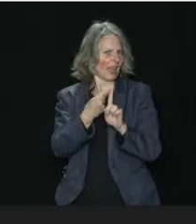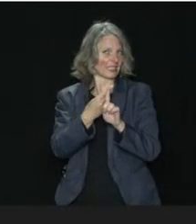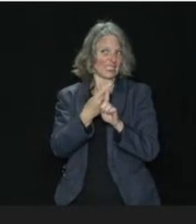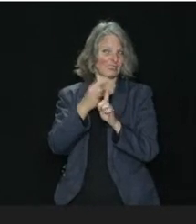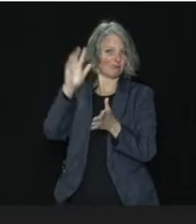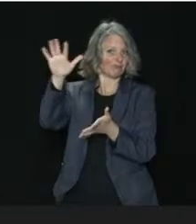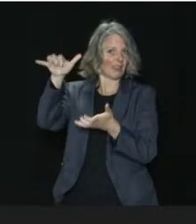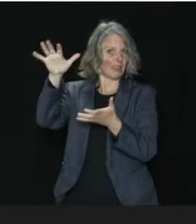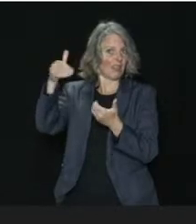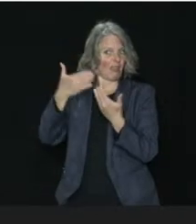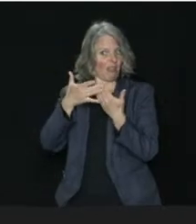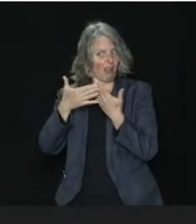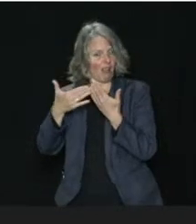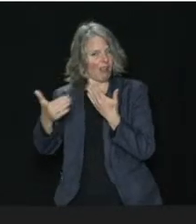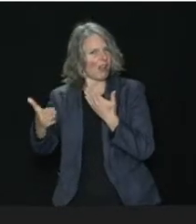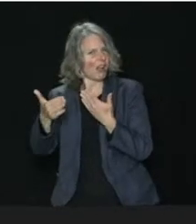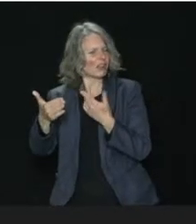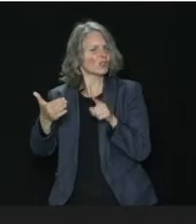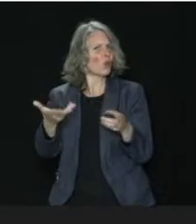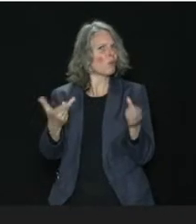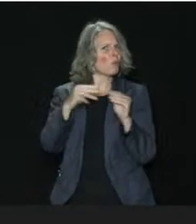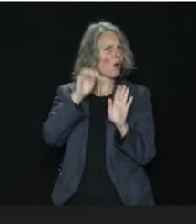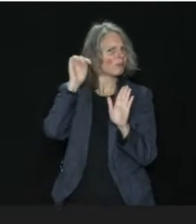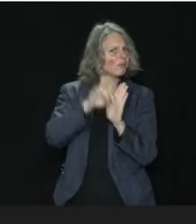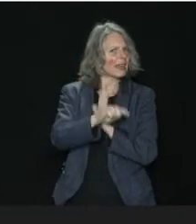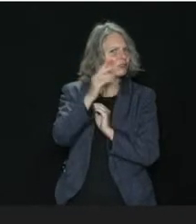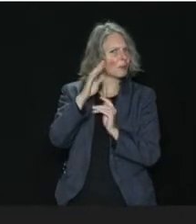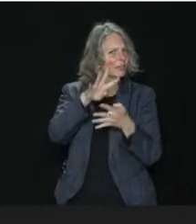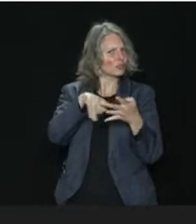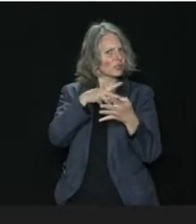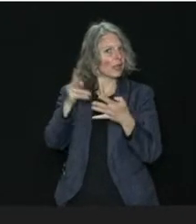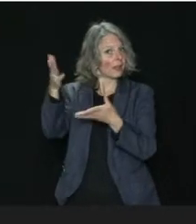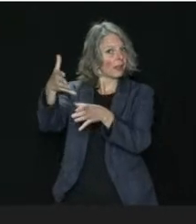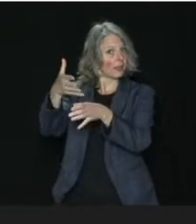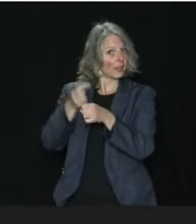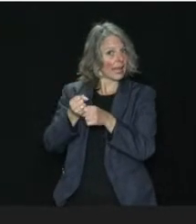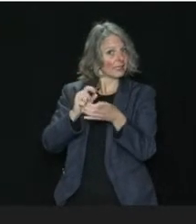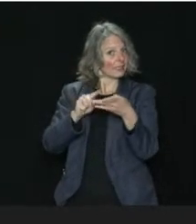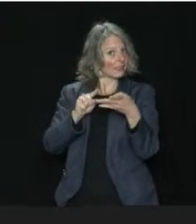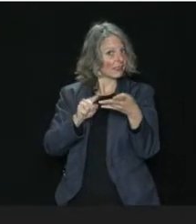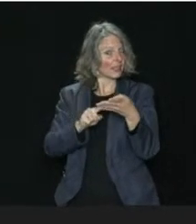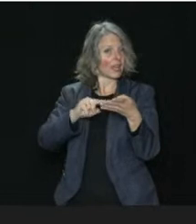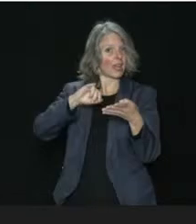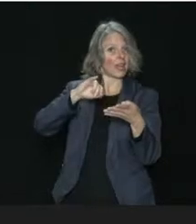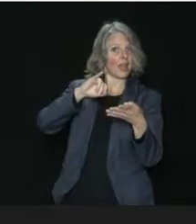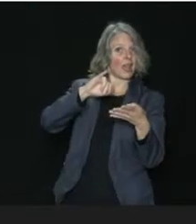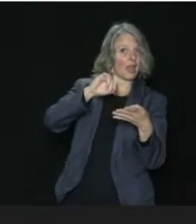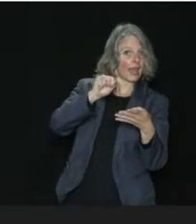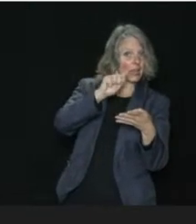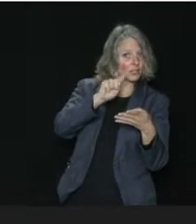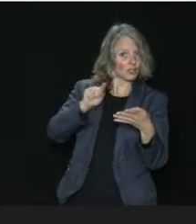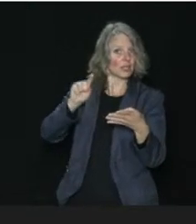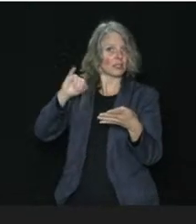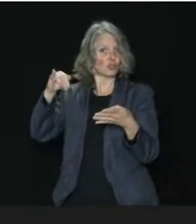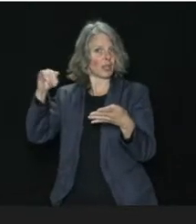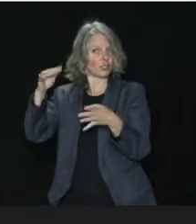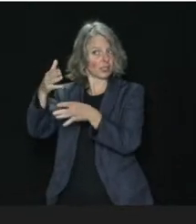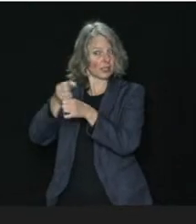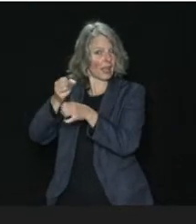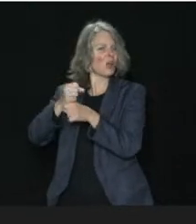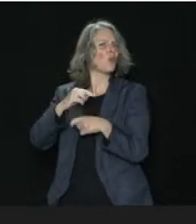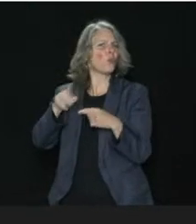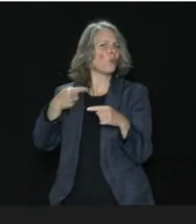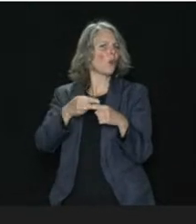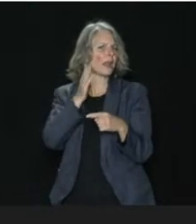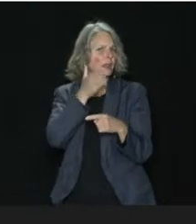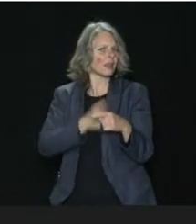us with some more information about when we are expecting the next deliveries of AstraZeneca and Johnson & Johnson